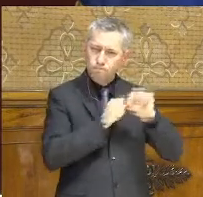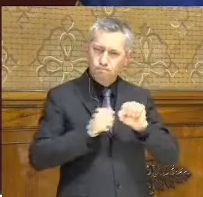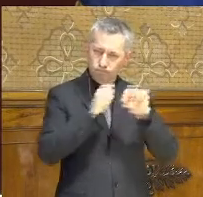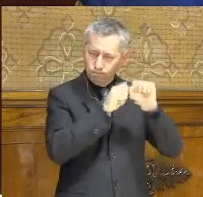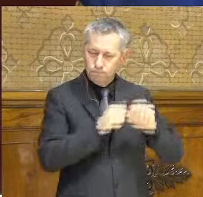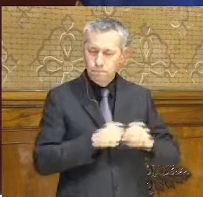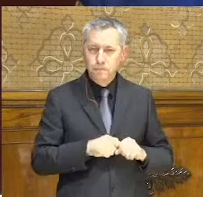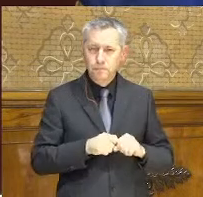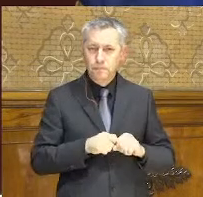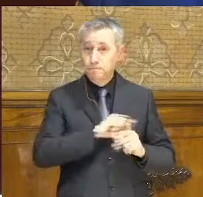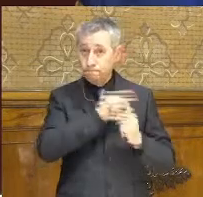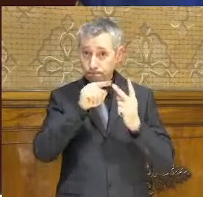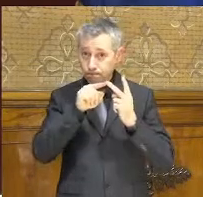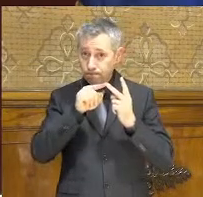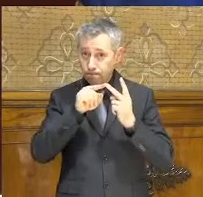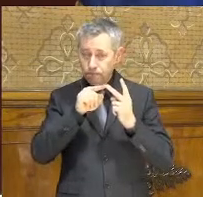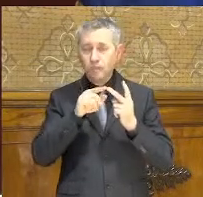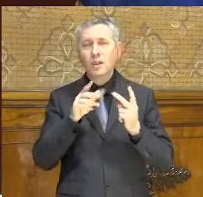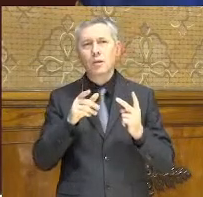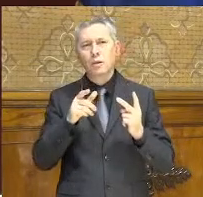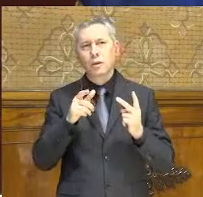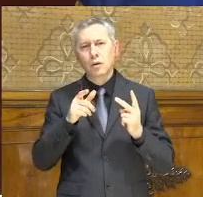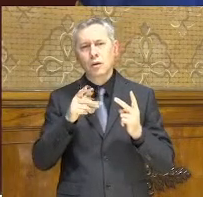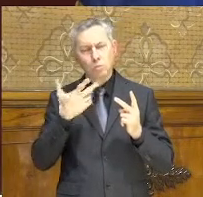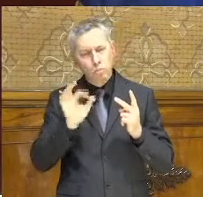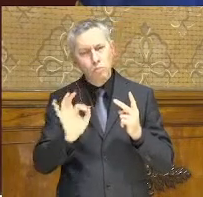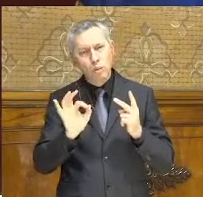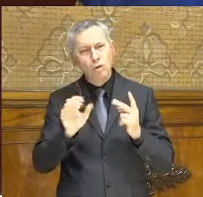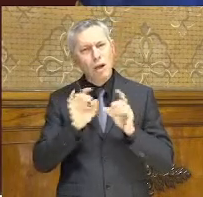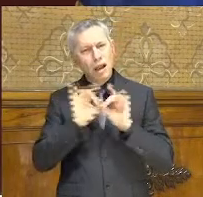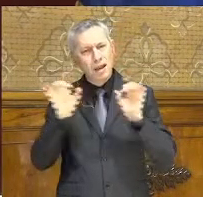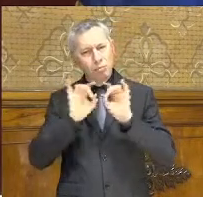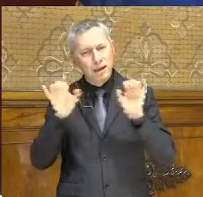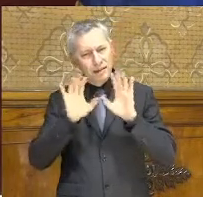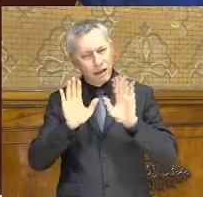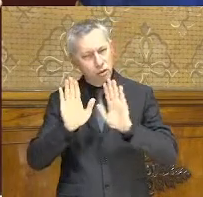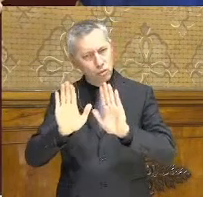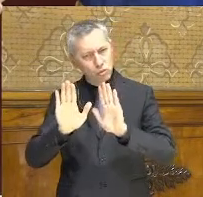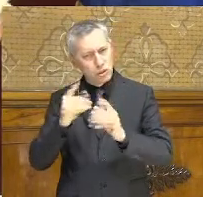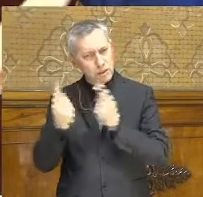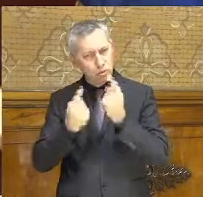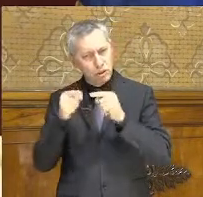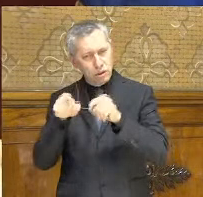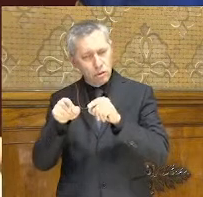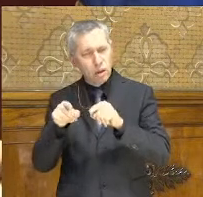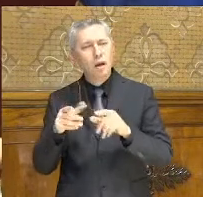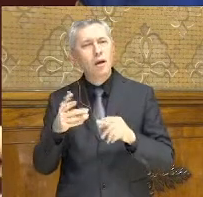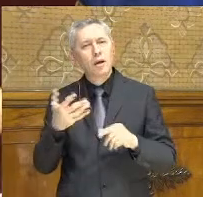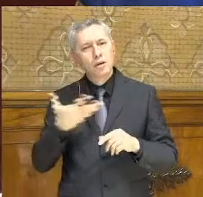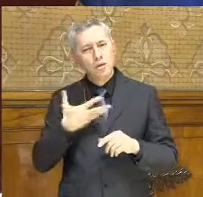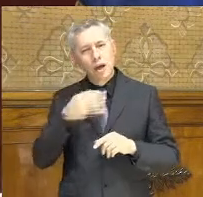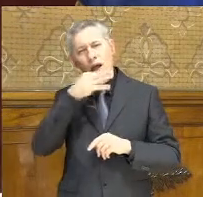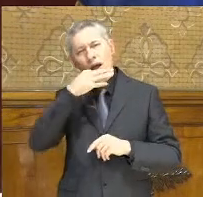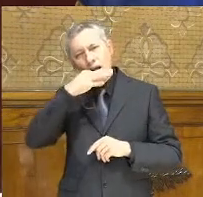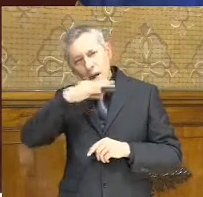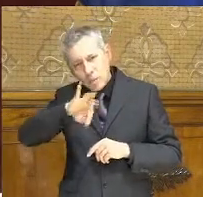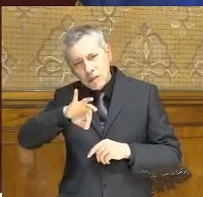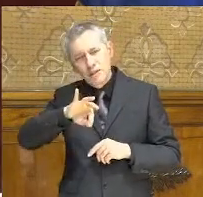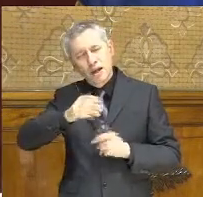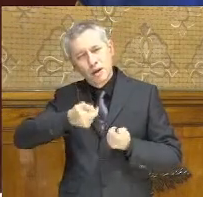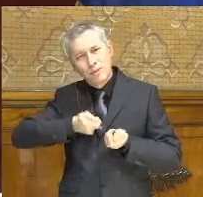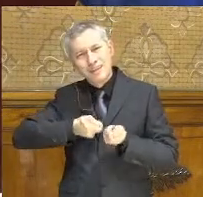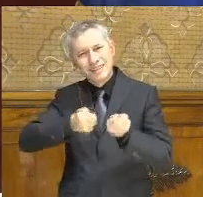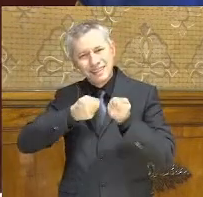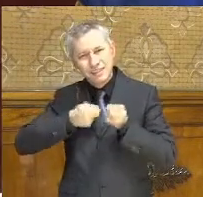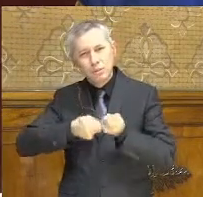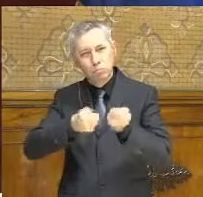The second aspect of freedom's critical state is its ability to push the moment of tyranny